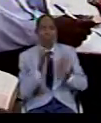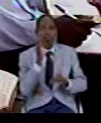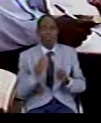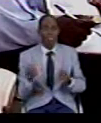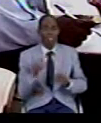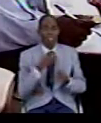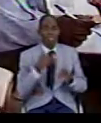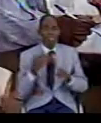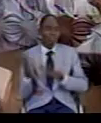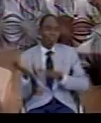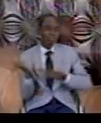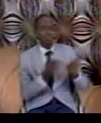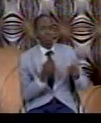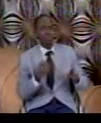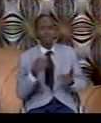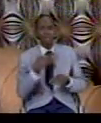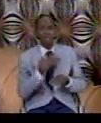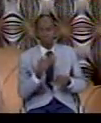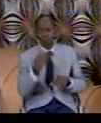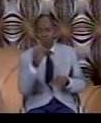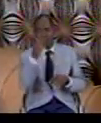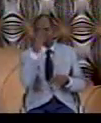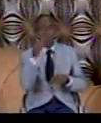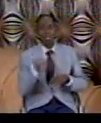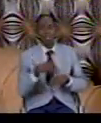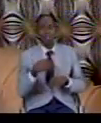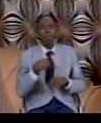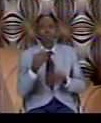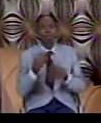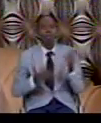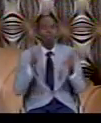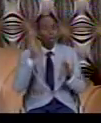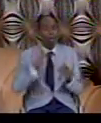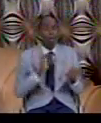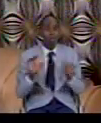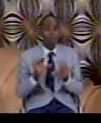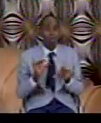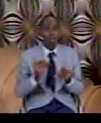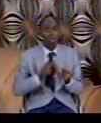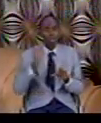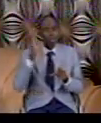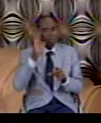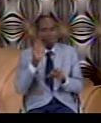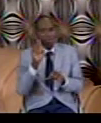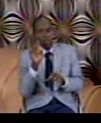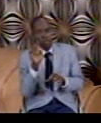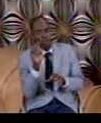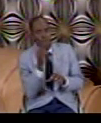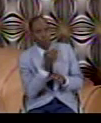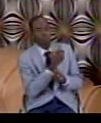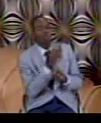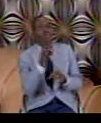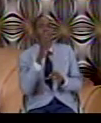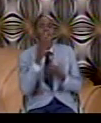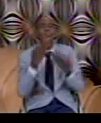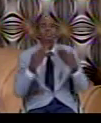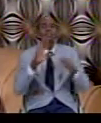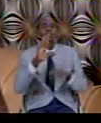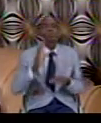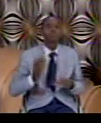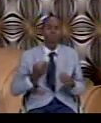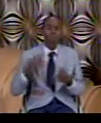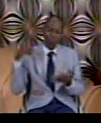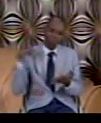me and they are frowning at me, what can I do? I will bend, I will turn around. You're selling your soul. Stand